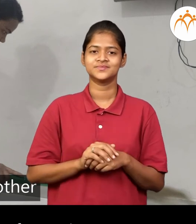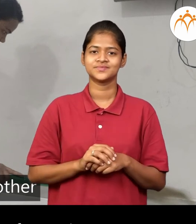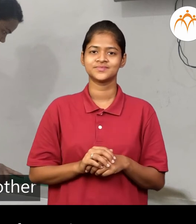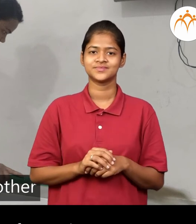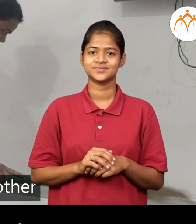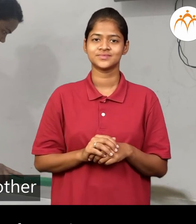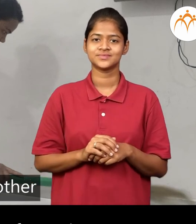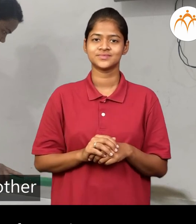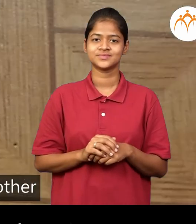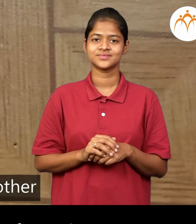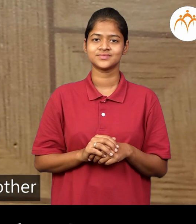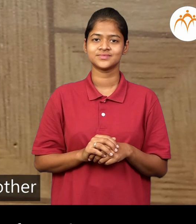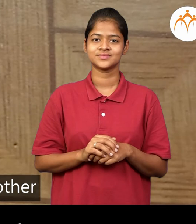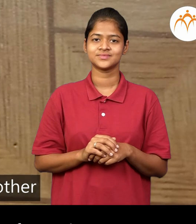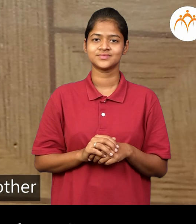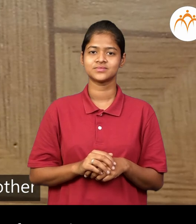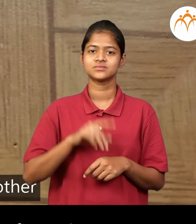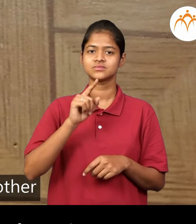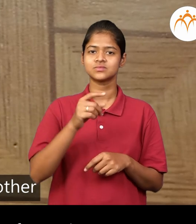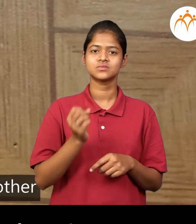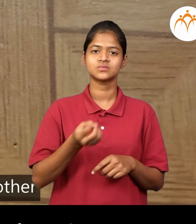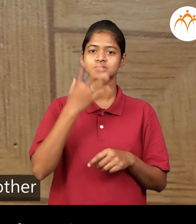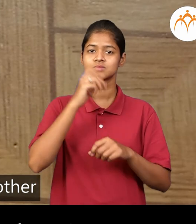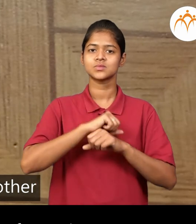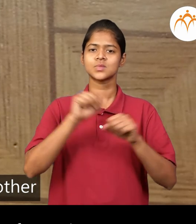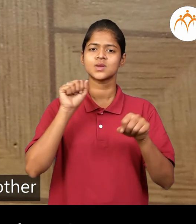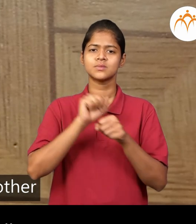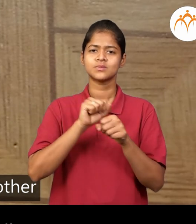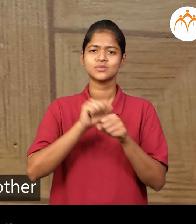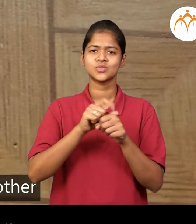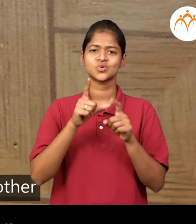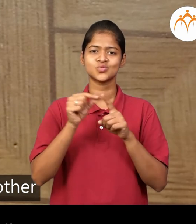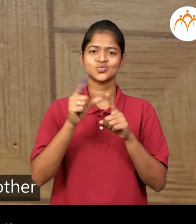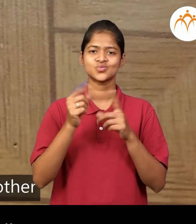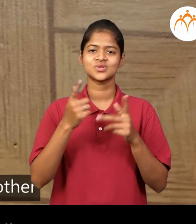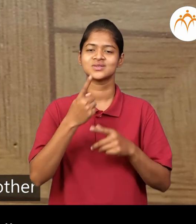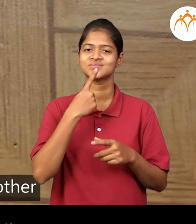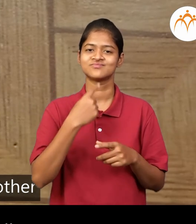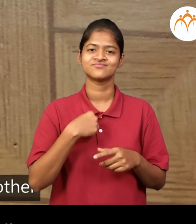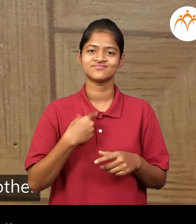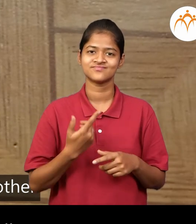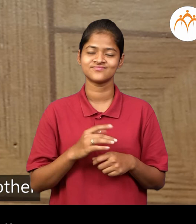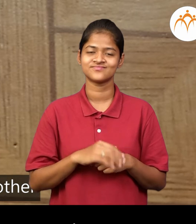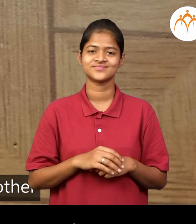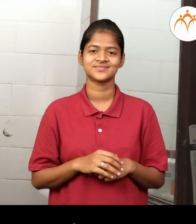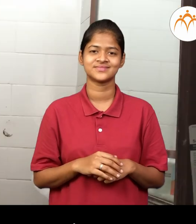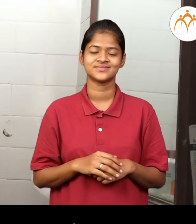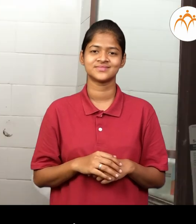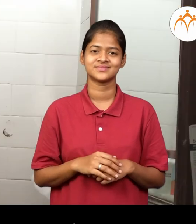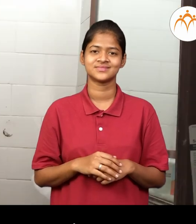tasks that you perform since you get up? Come on, tell me. Okay,